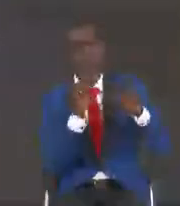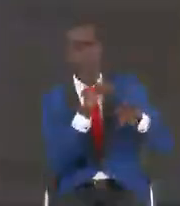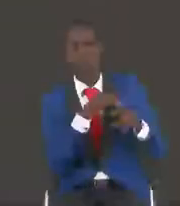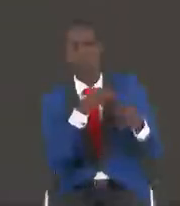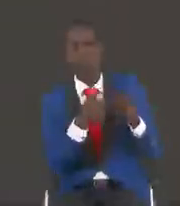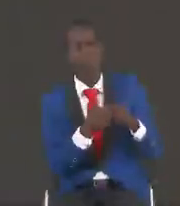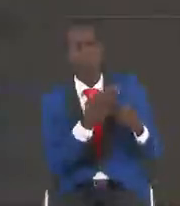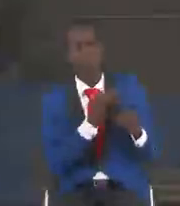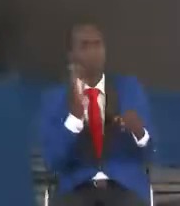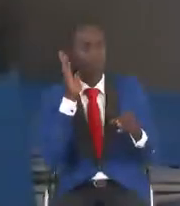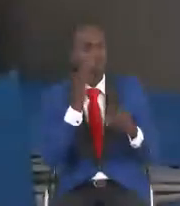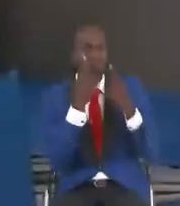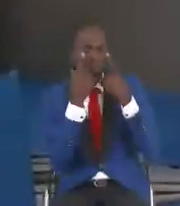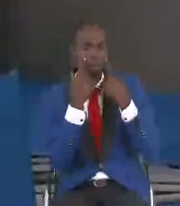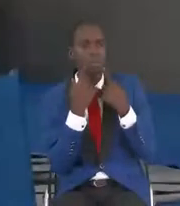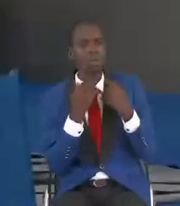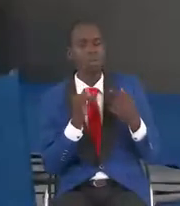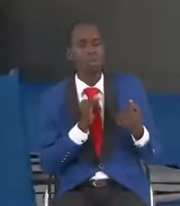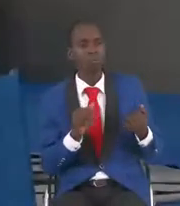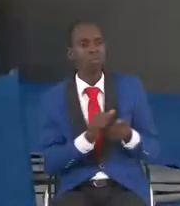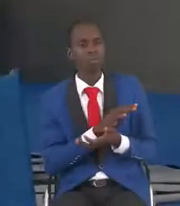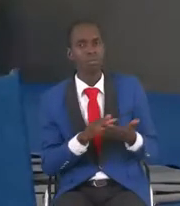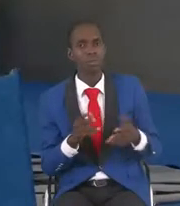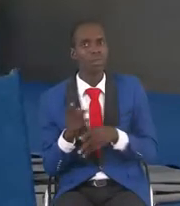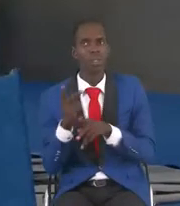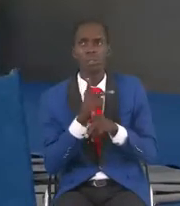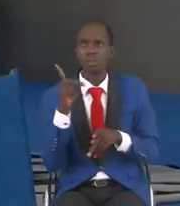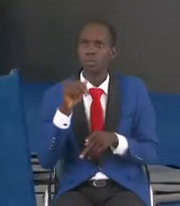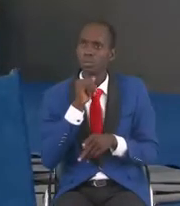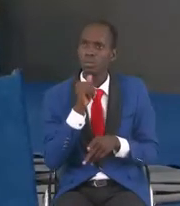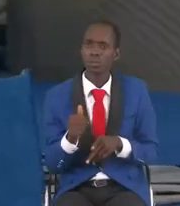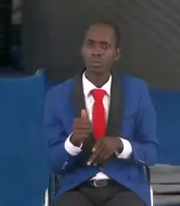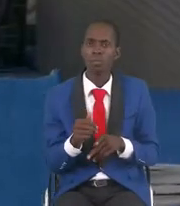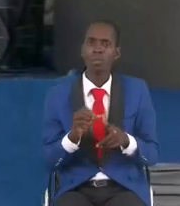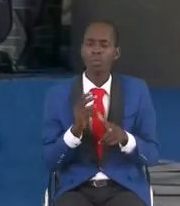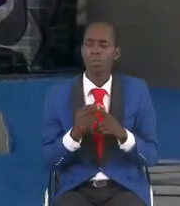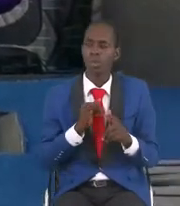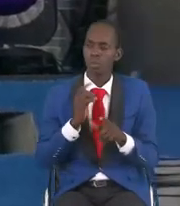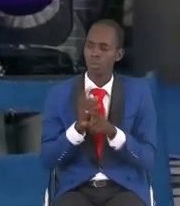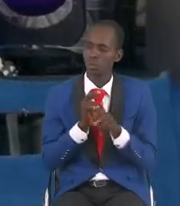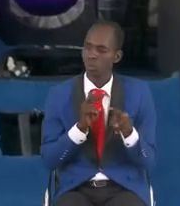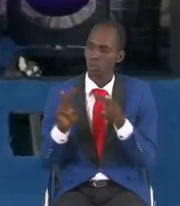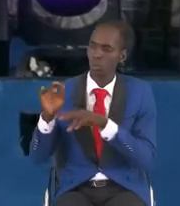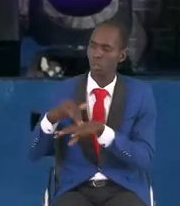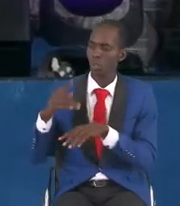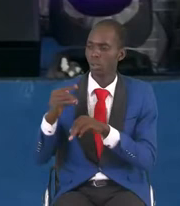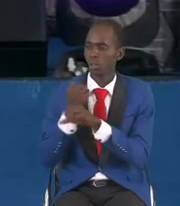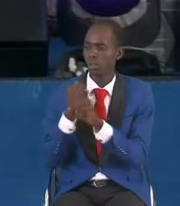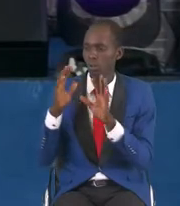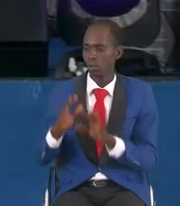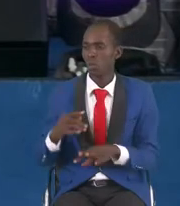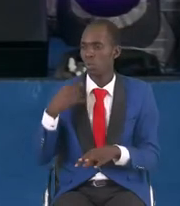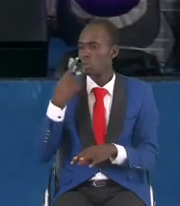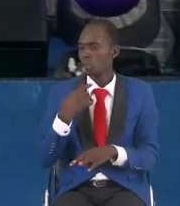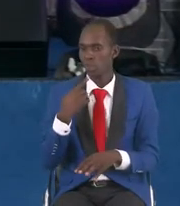cry. I perish. Carest thou not? Or do I look at the Savior who says, let